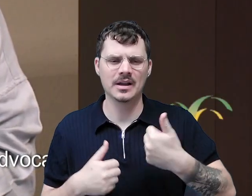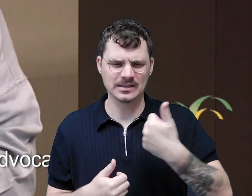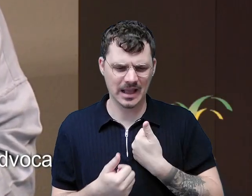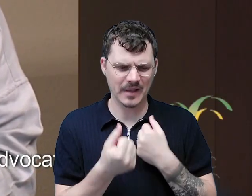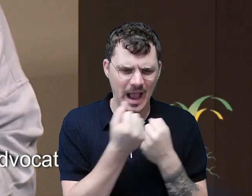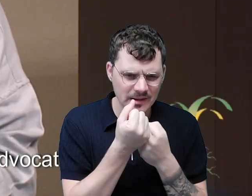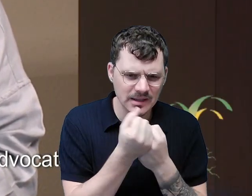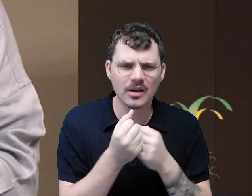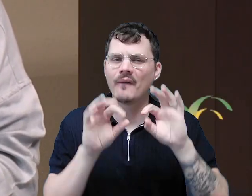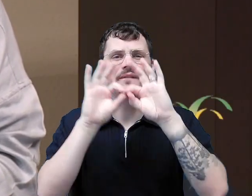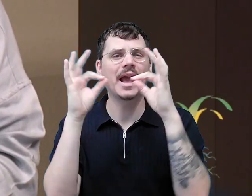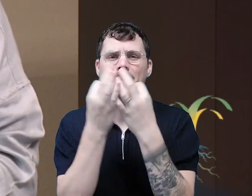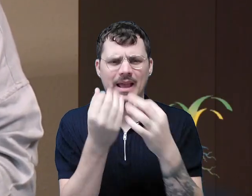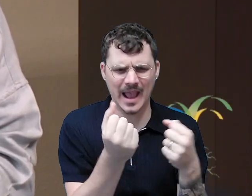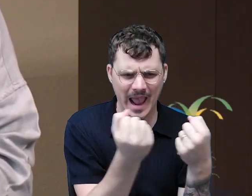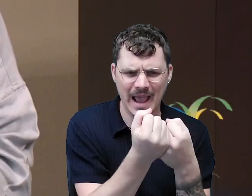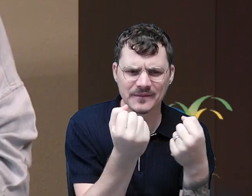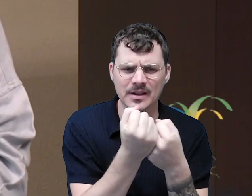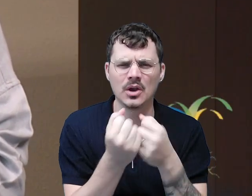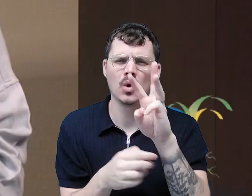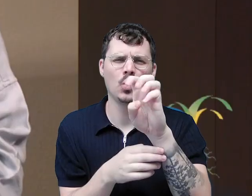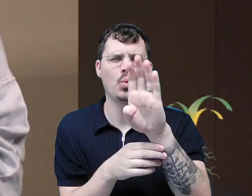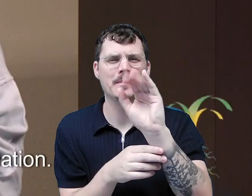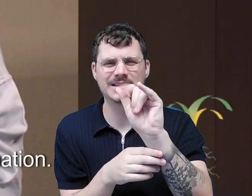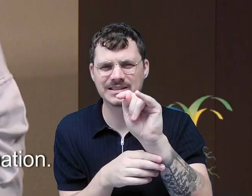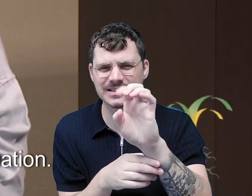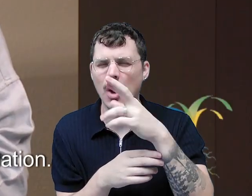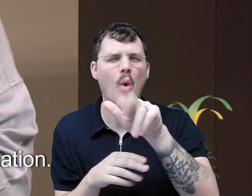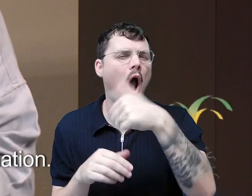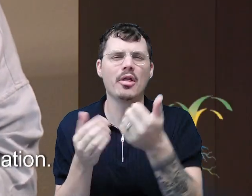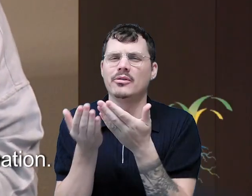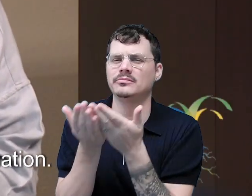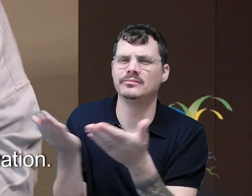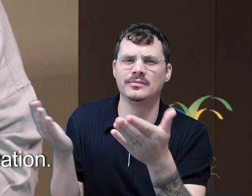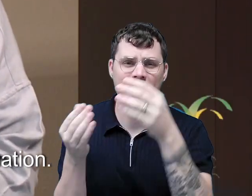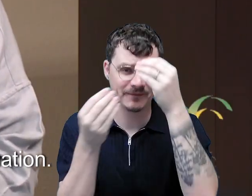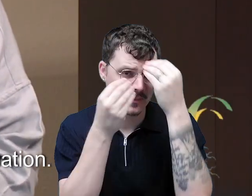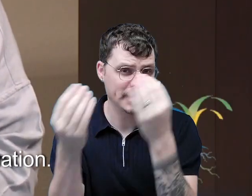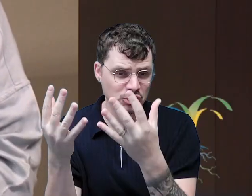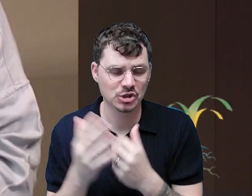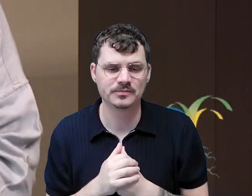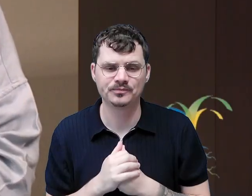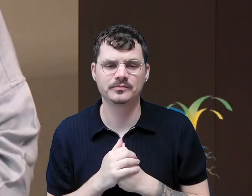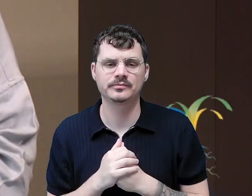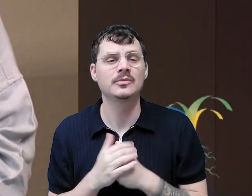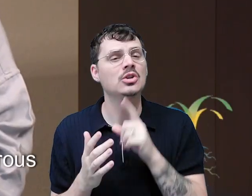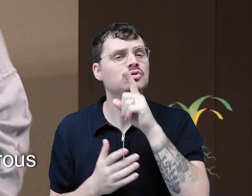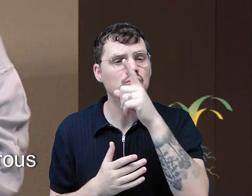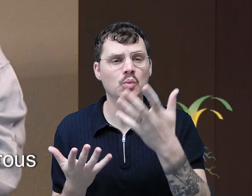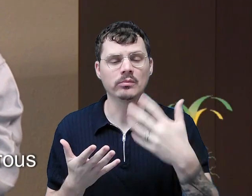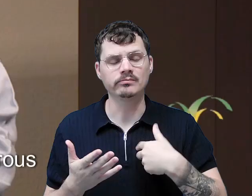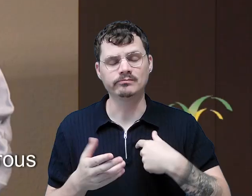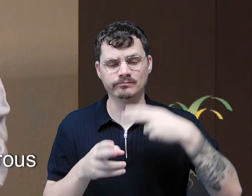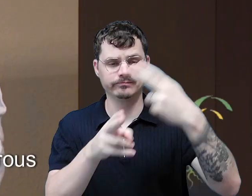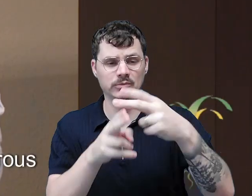a self-advocate, family advocate website or other source of information. Sure,